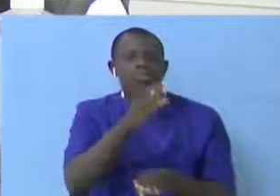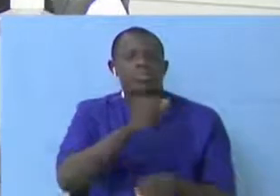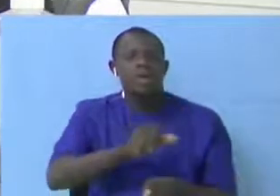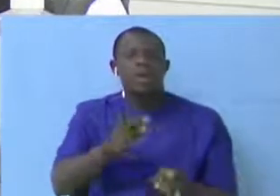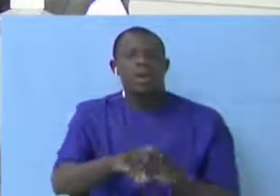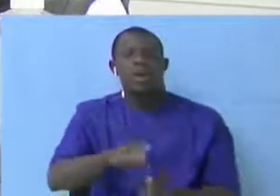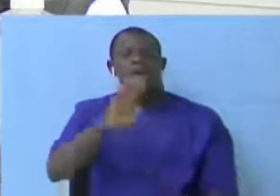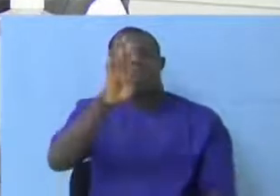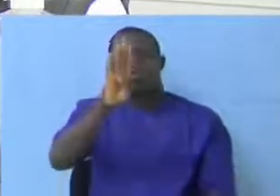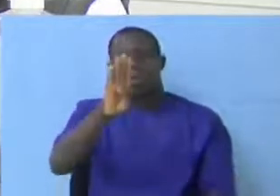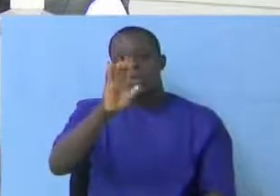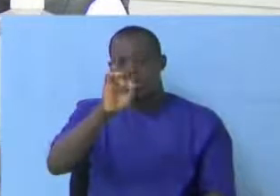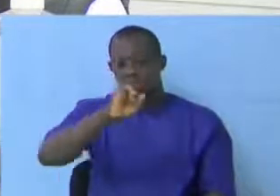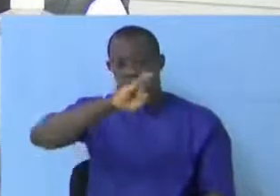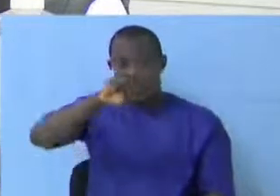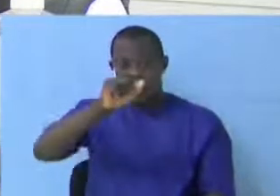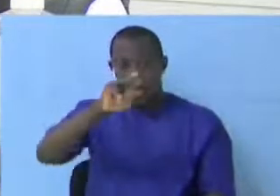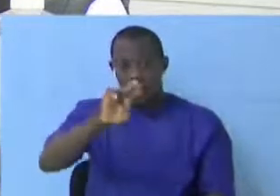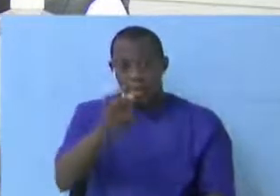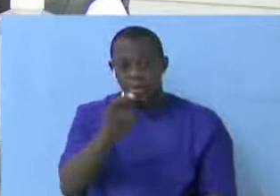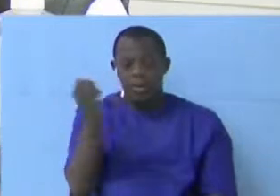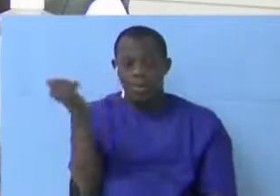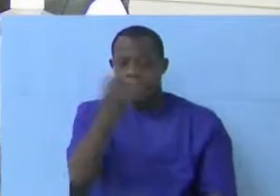Bojang paid Kausu $10,000.